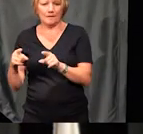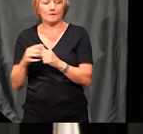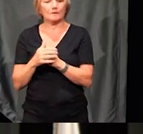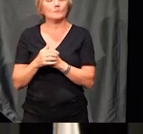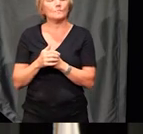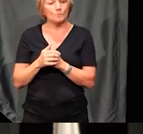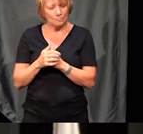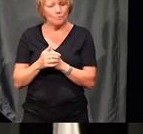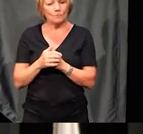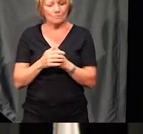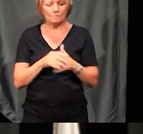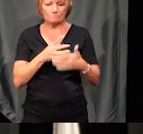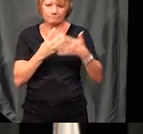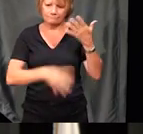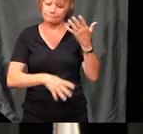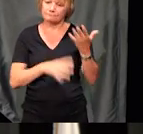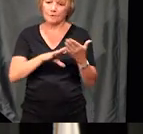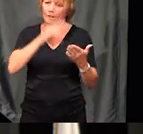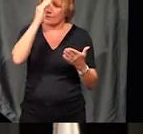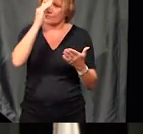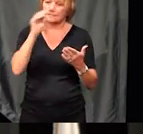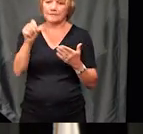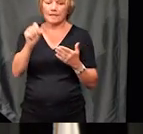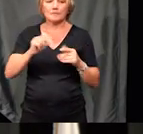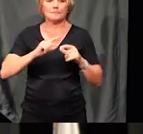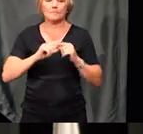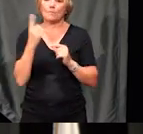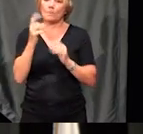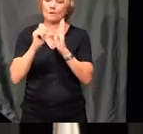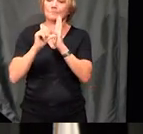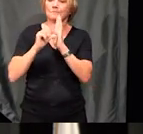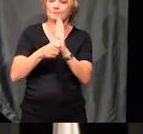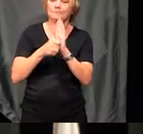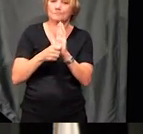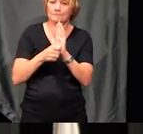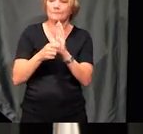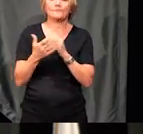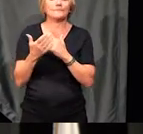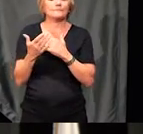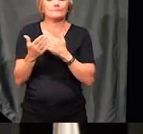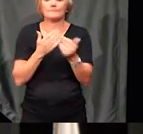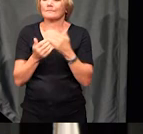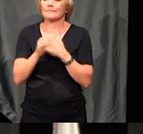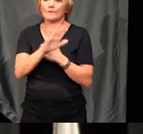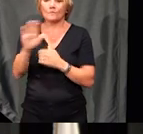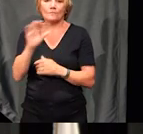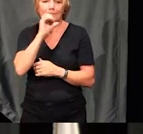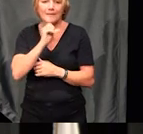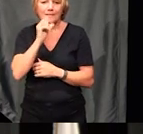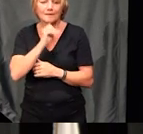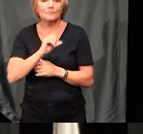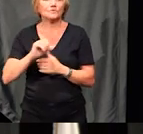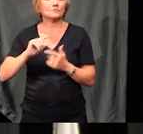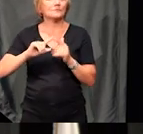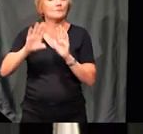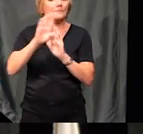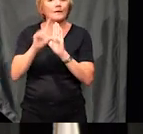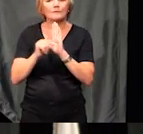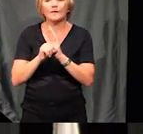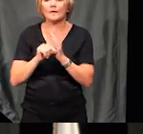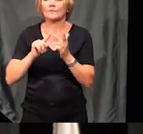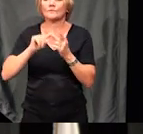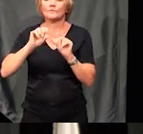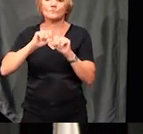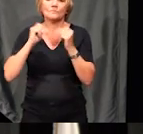Many lessons for sure, but what really stands out is that no matter your age, background,